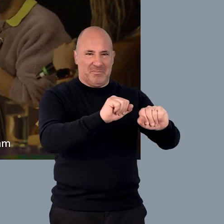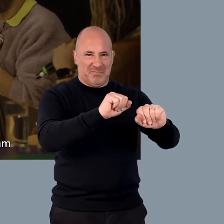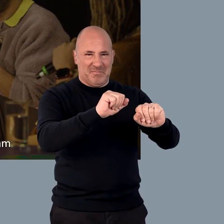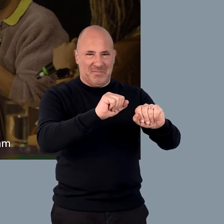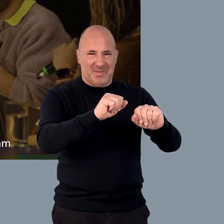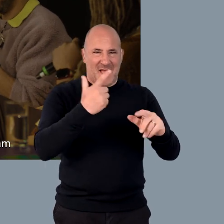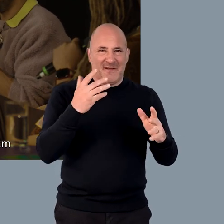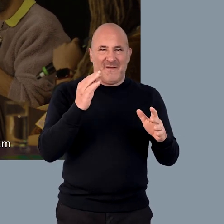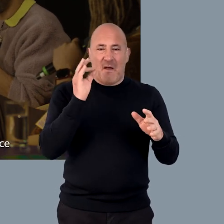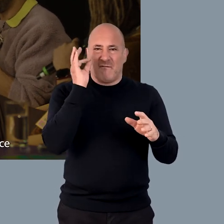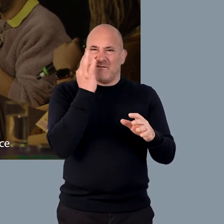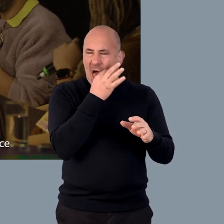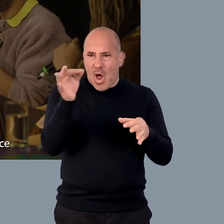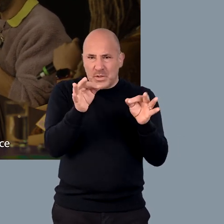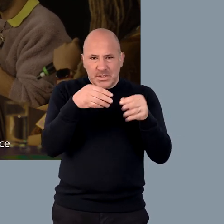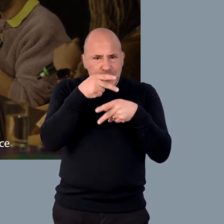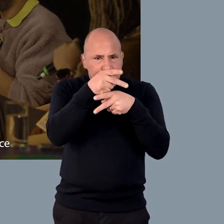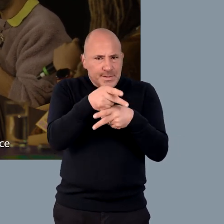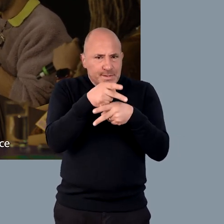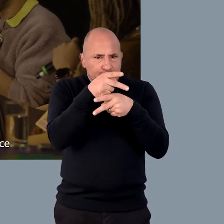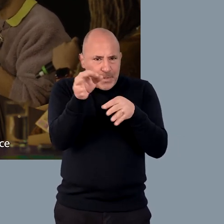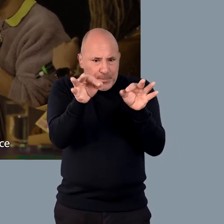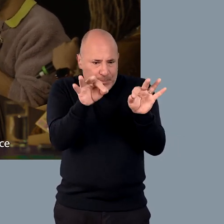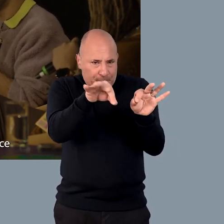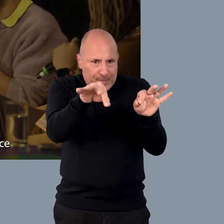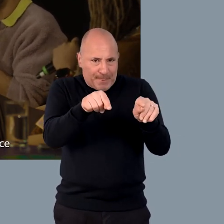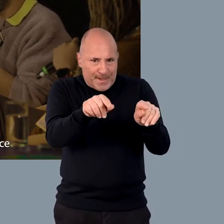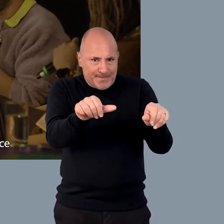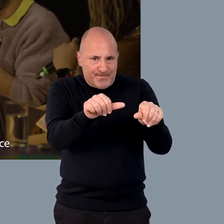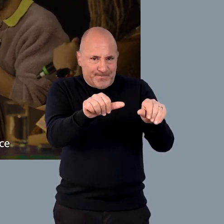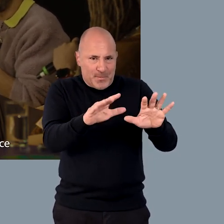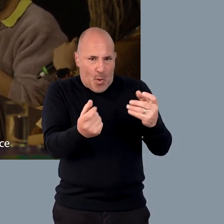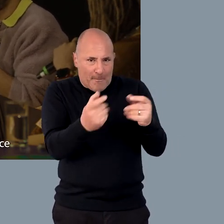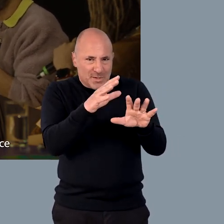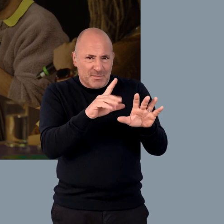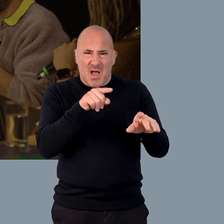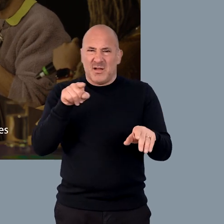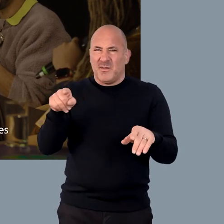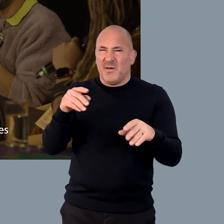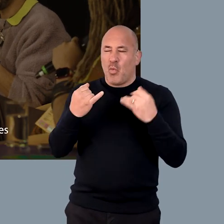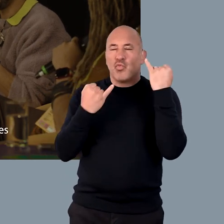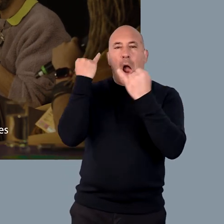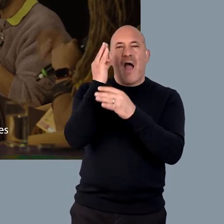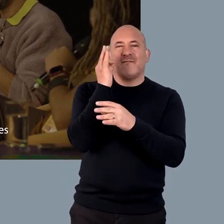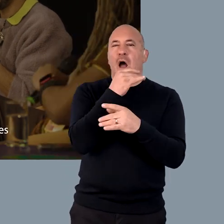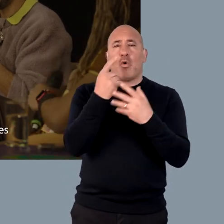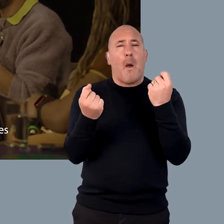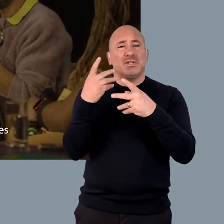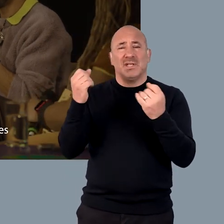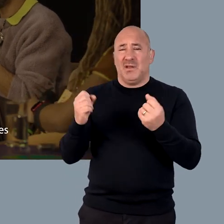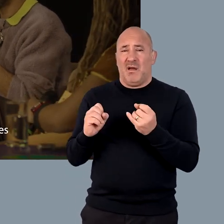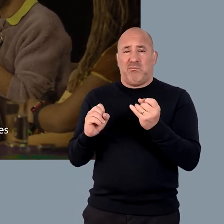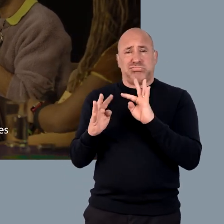the the mainstream may be thinking about like flowers that have been curated and put into place and thinking about like